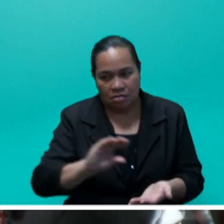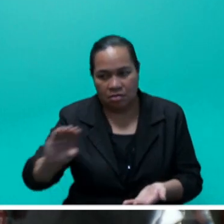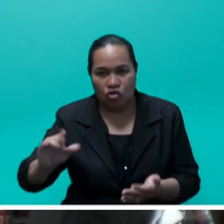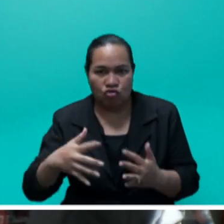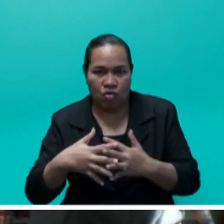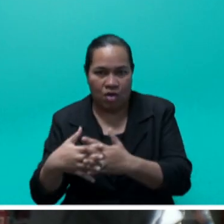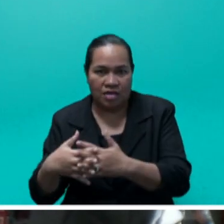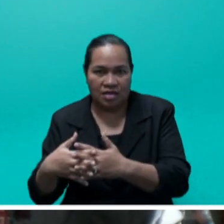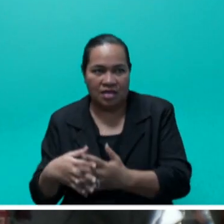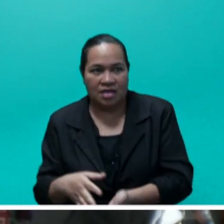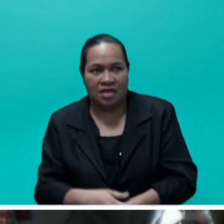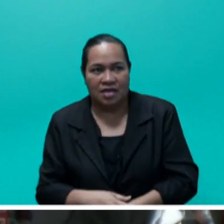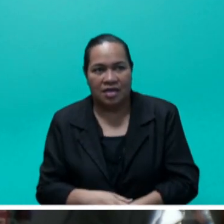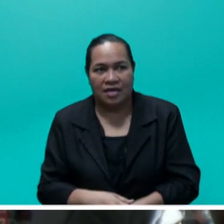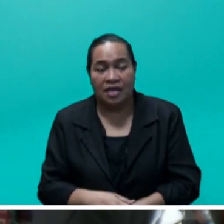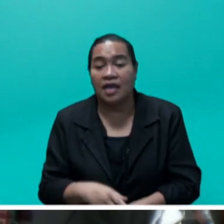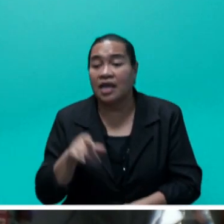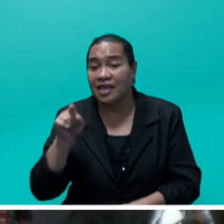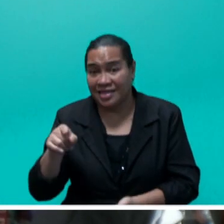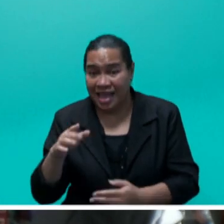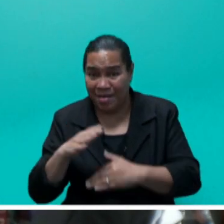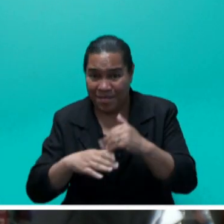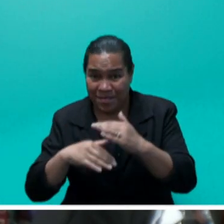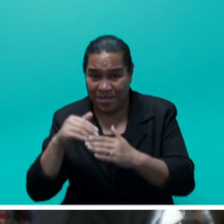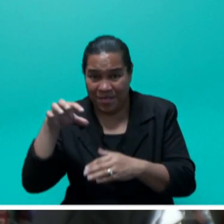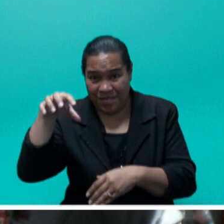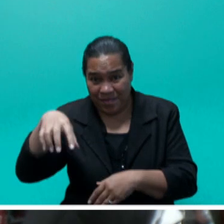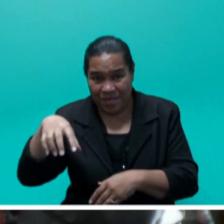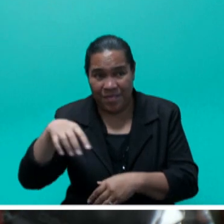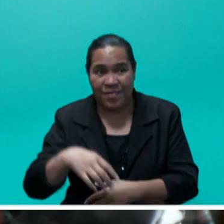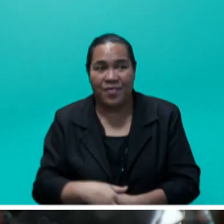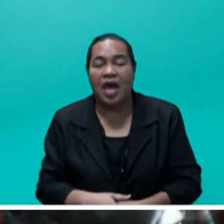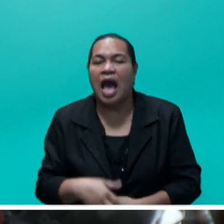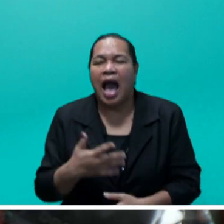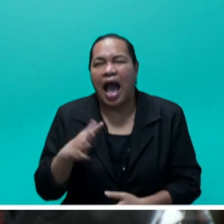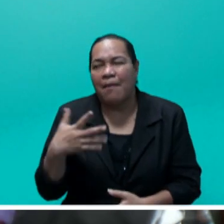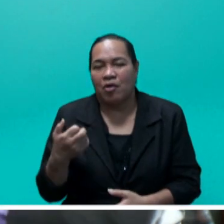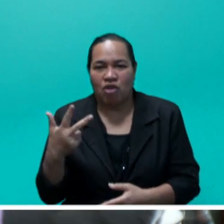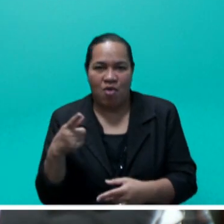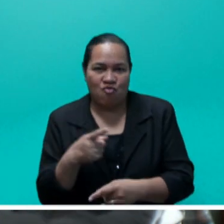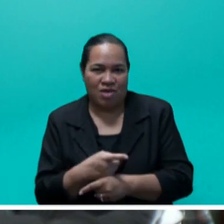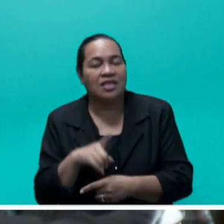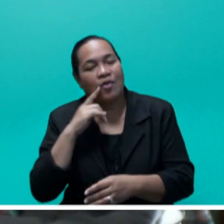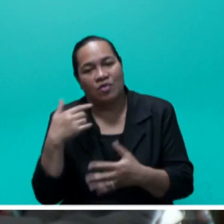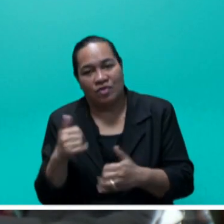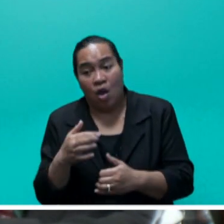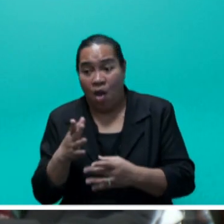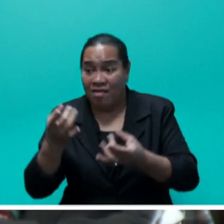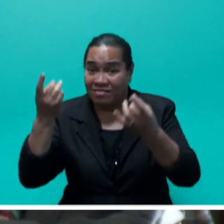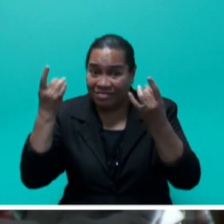has advised that the refurbishment of Matanakilangi House will take about 8 weeks. Once Matanakilangi House